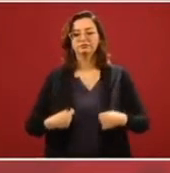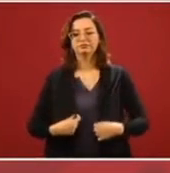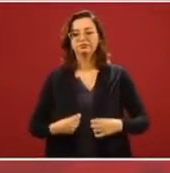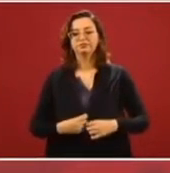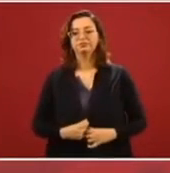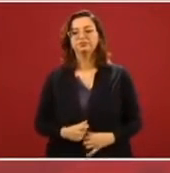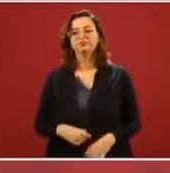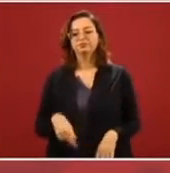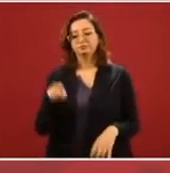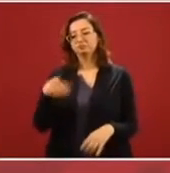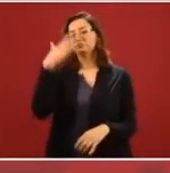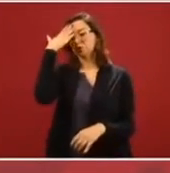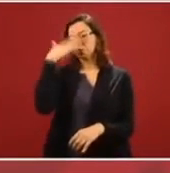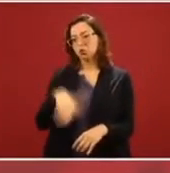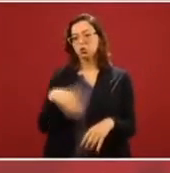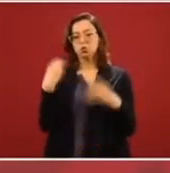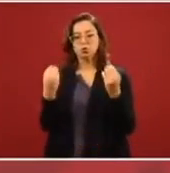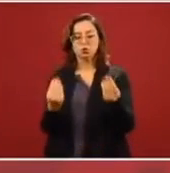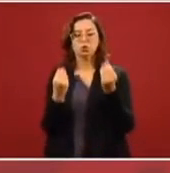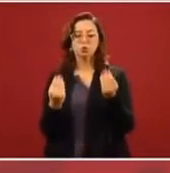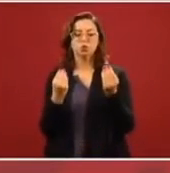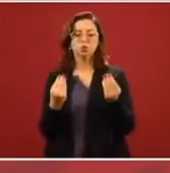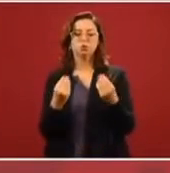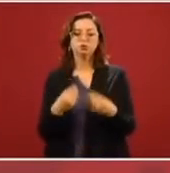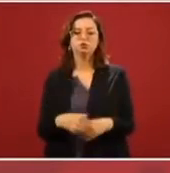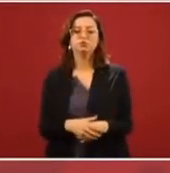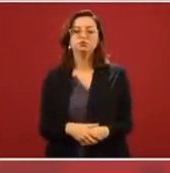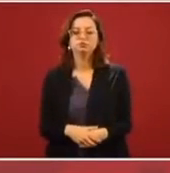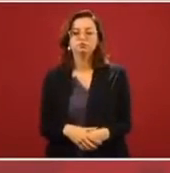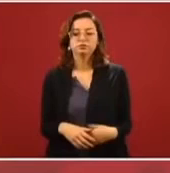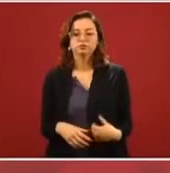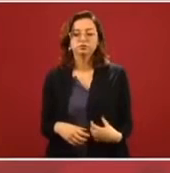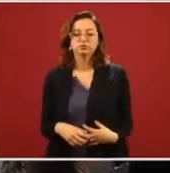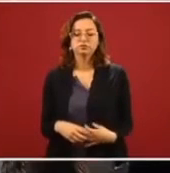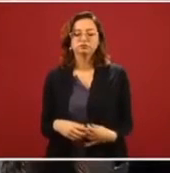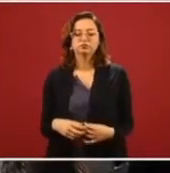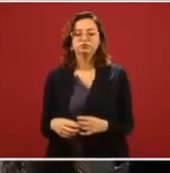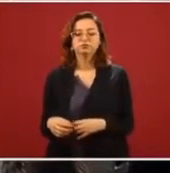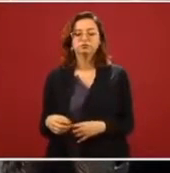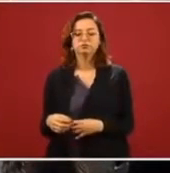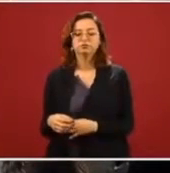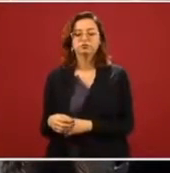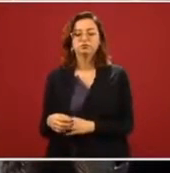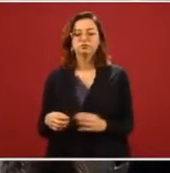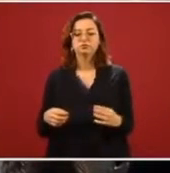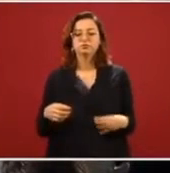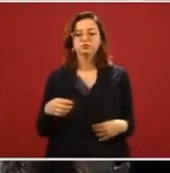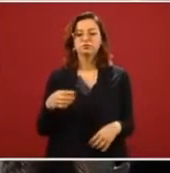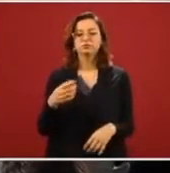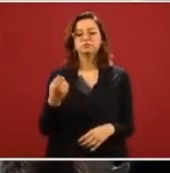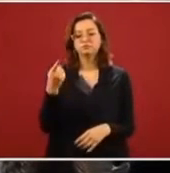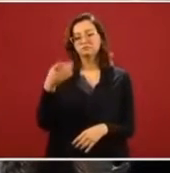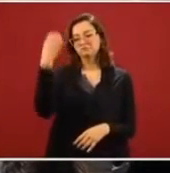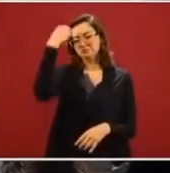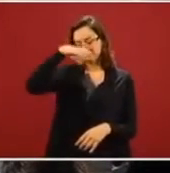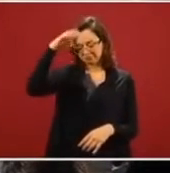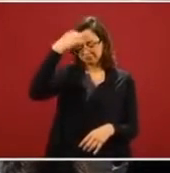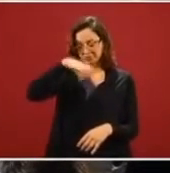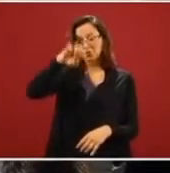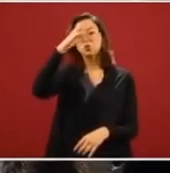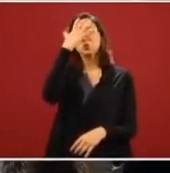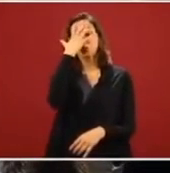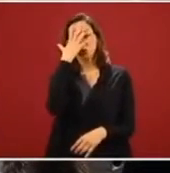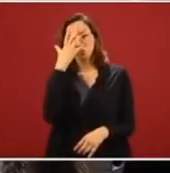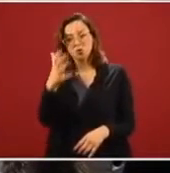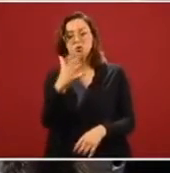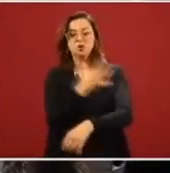Sabe bastante, He knows a lot. tiene experiencia He has y experience, es una gente seria, and he